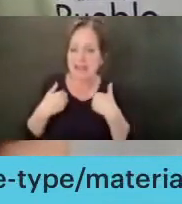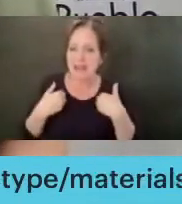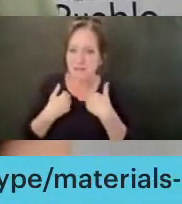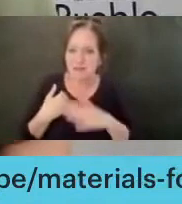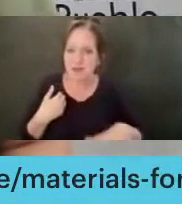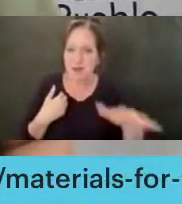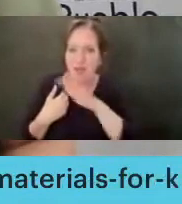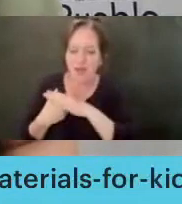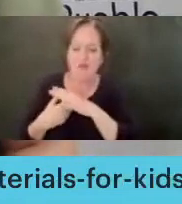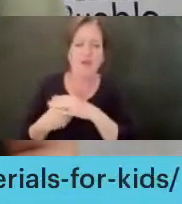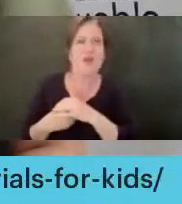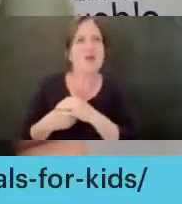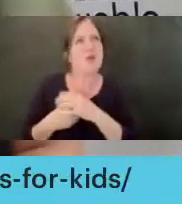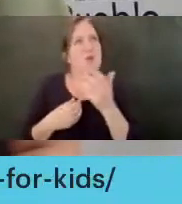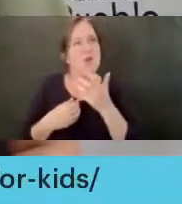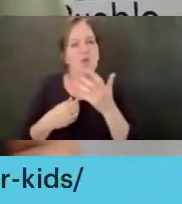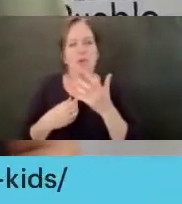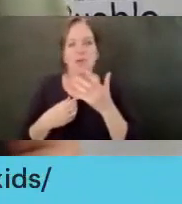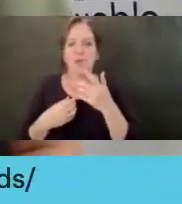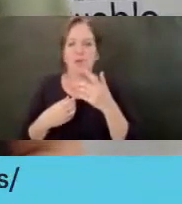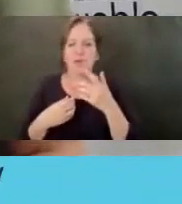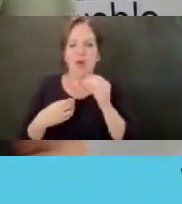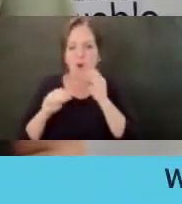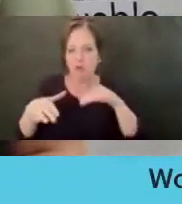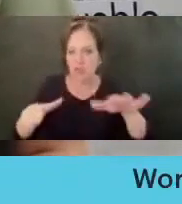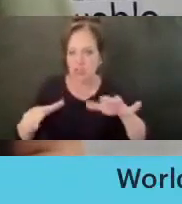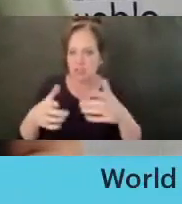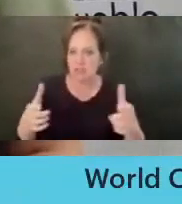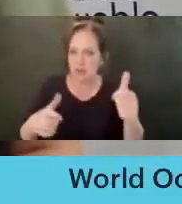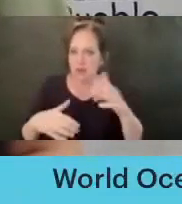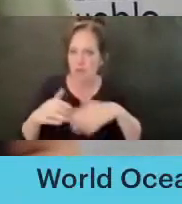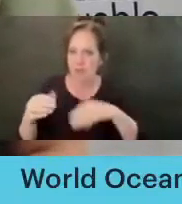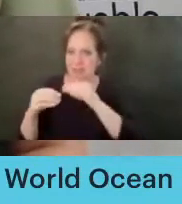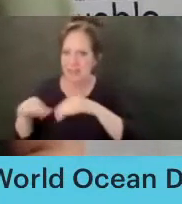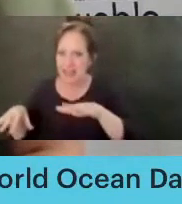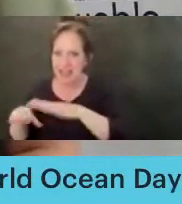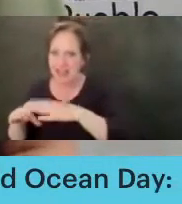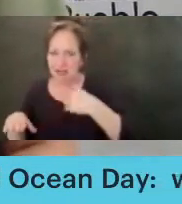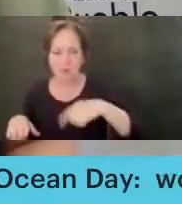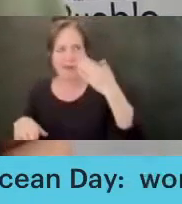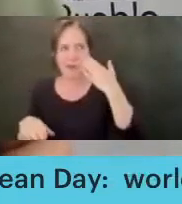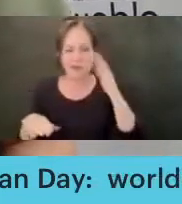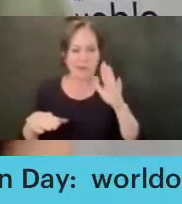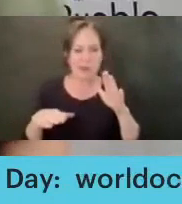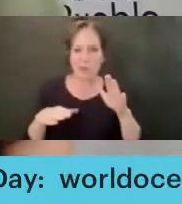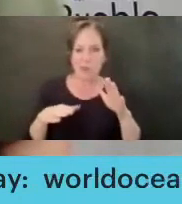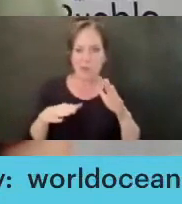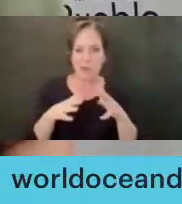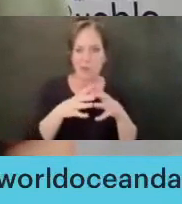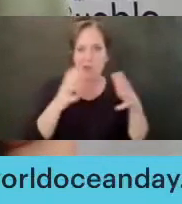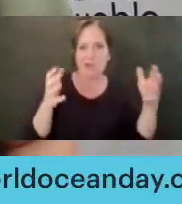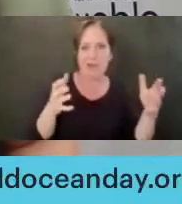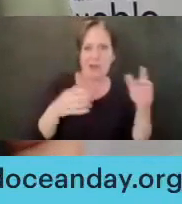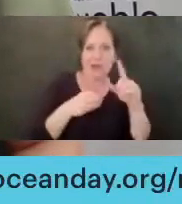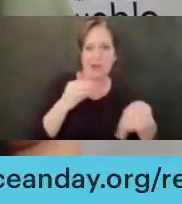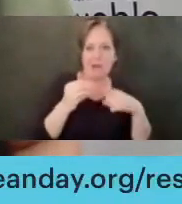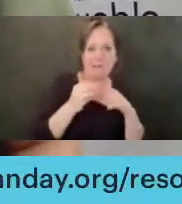land, and they're not even, we don't know as much about oceans as we do about the